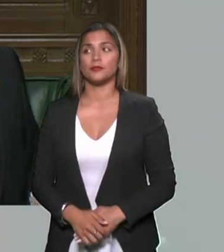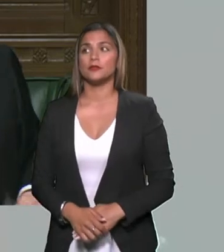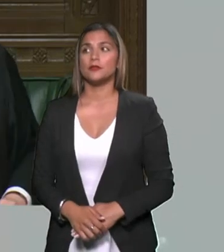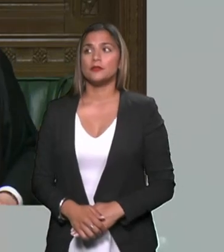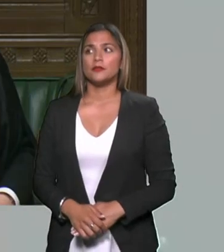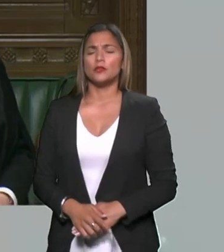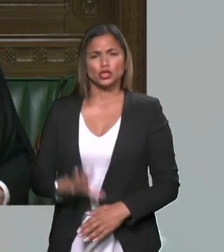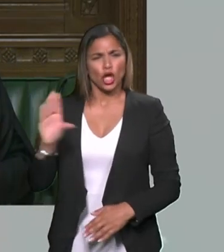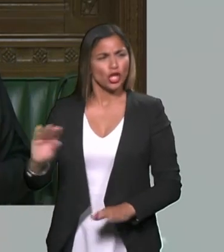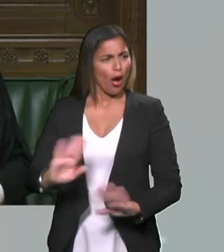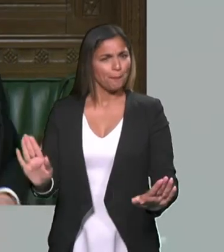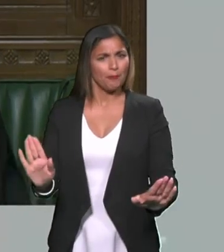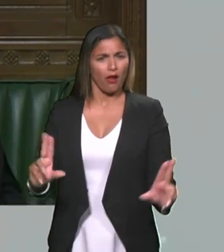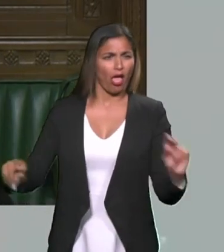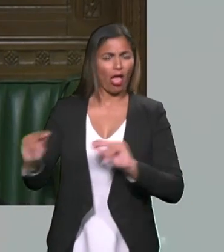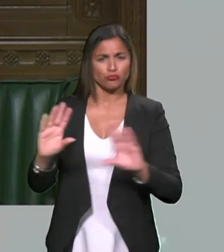up a